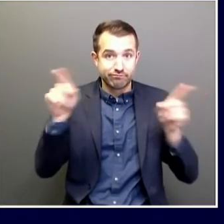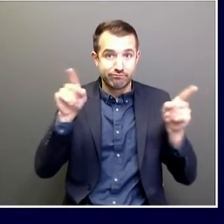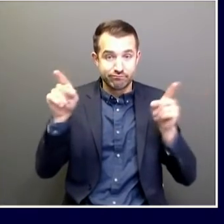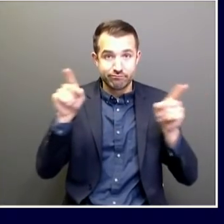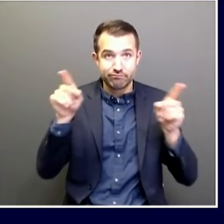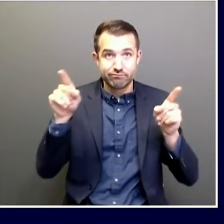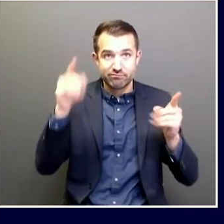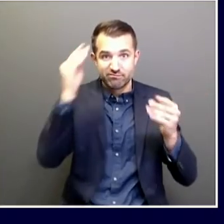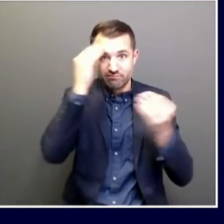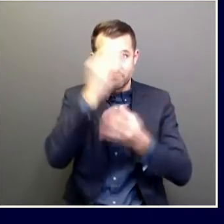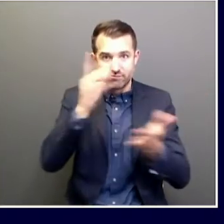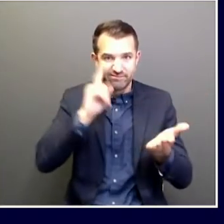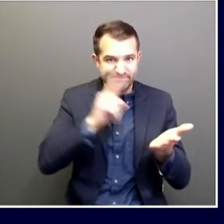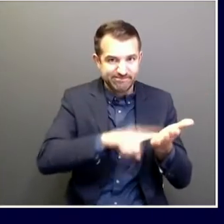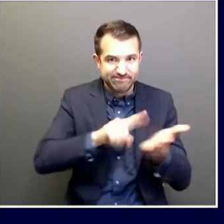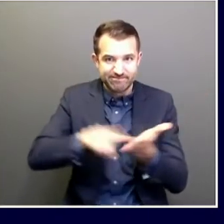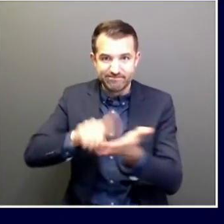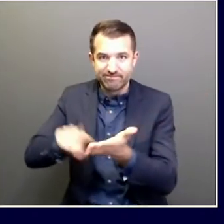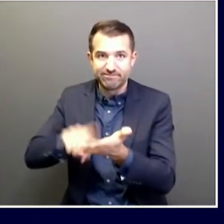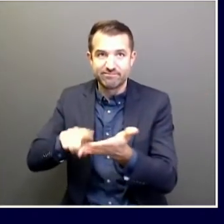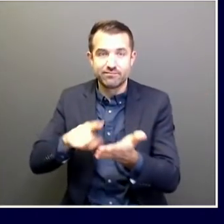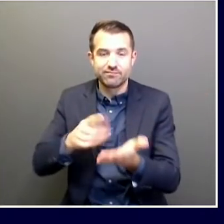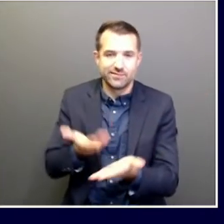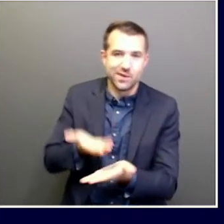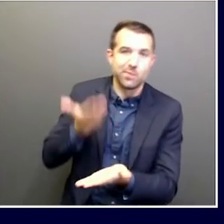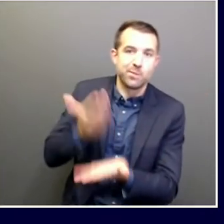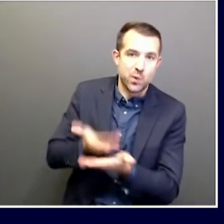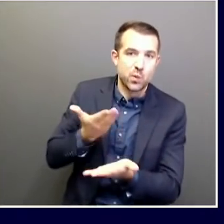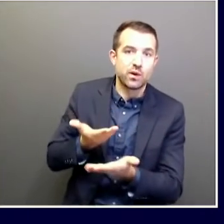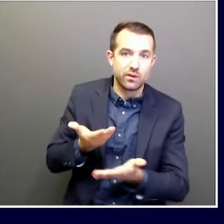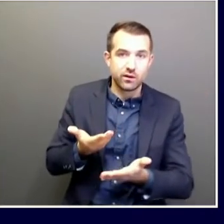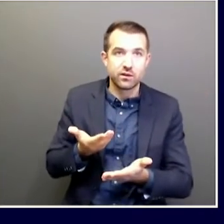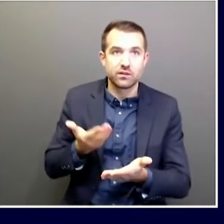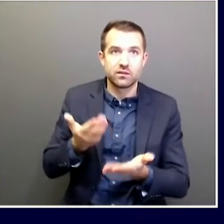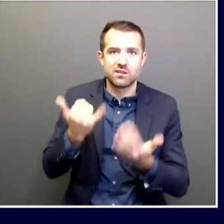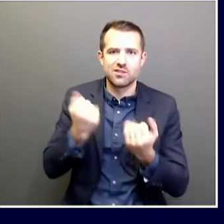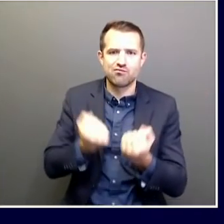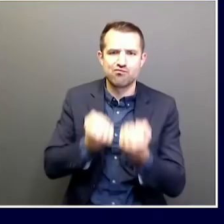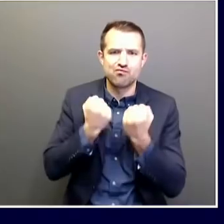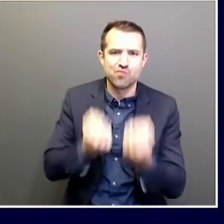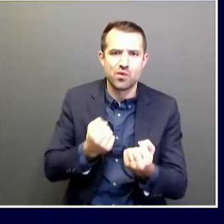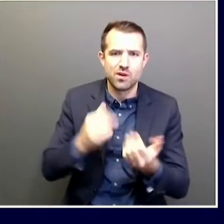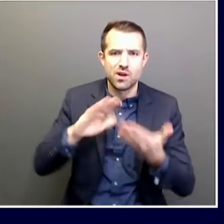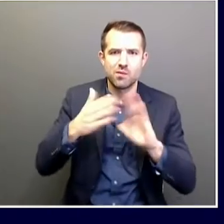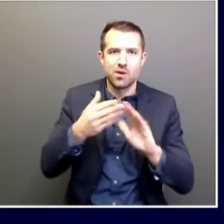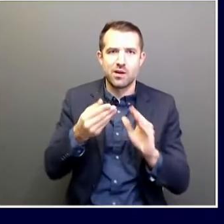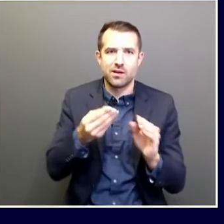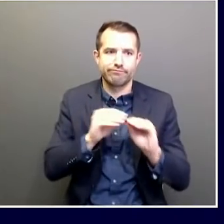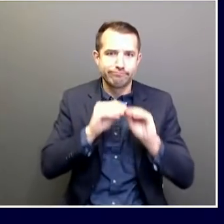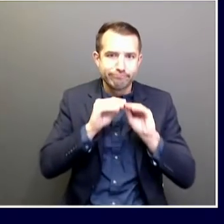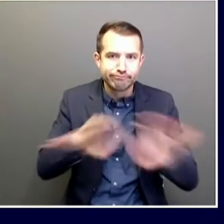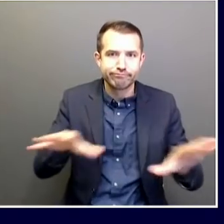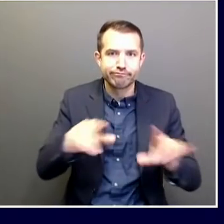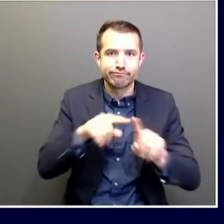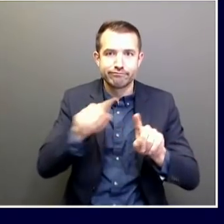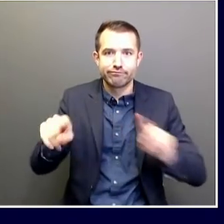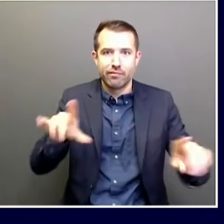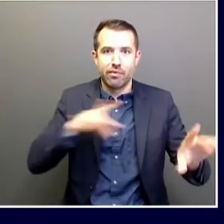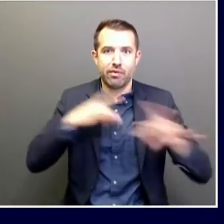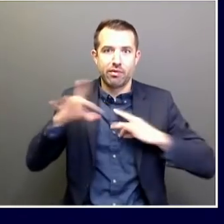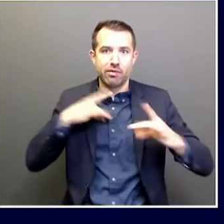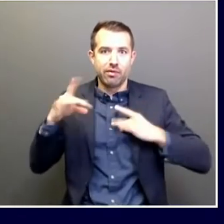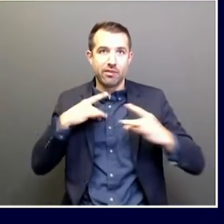sustained rates of community transmission across all of Maine's 16 counties. On top of